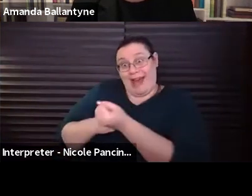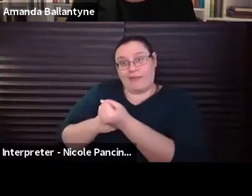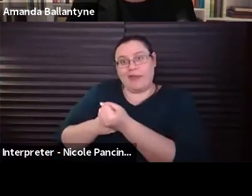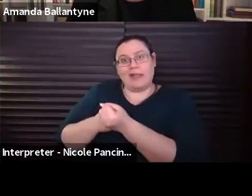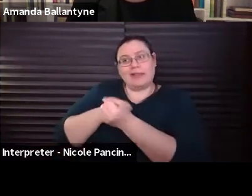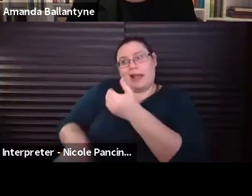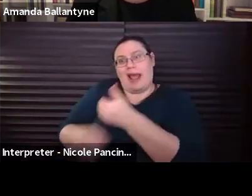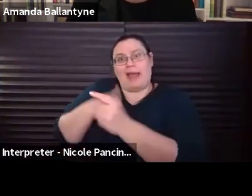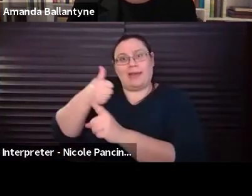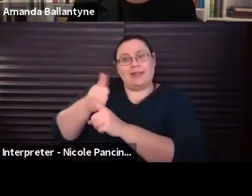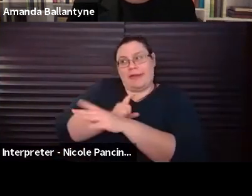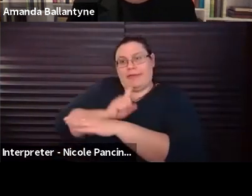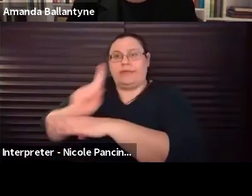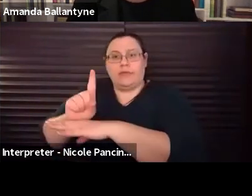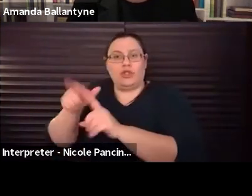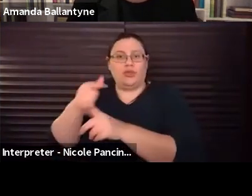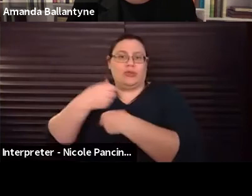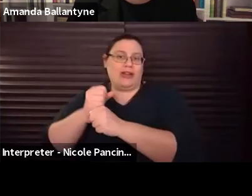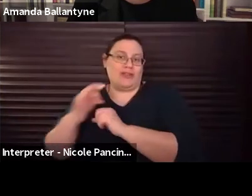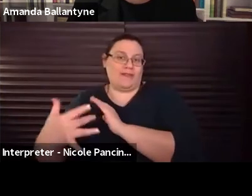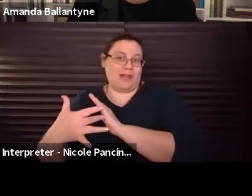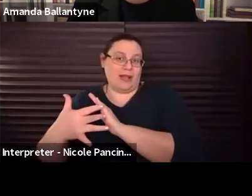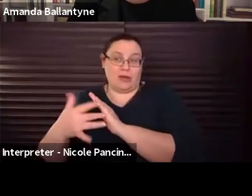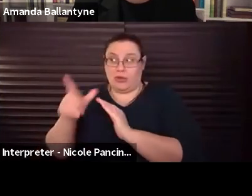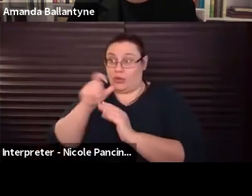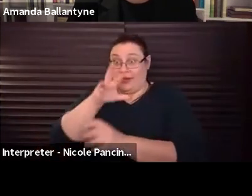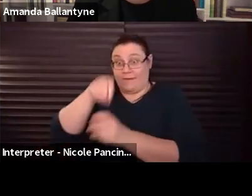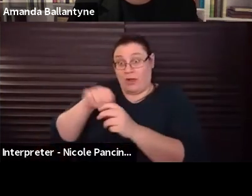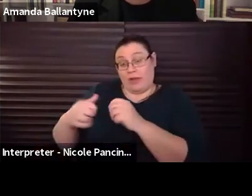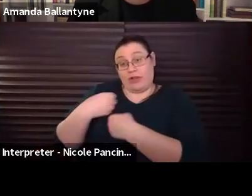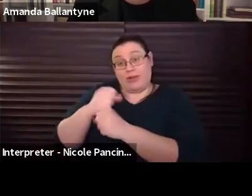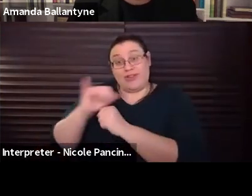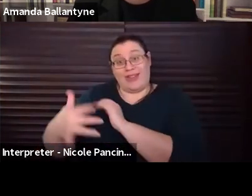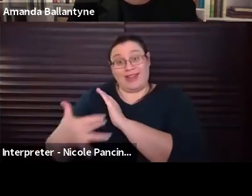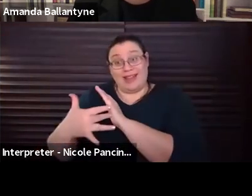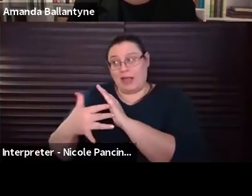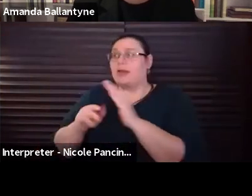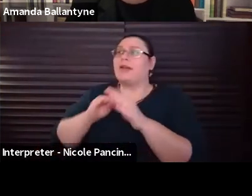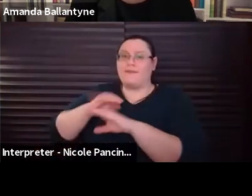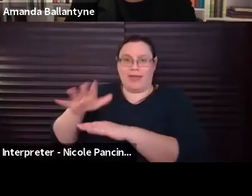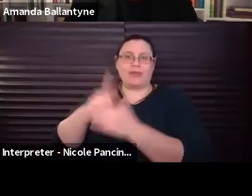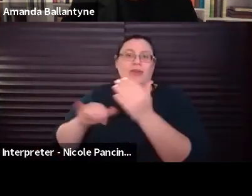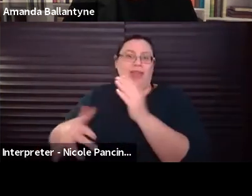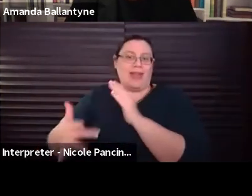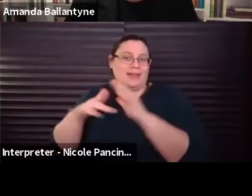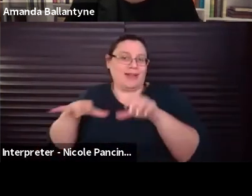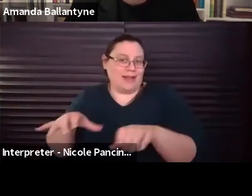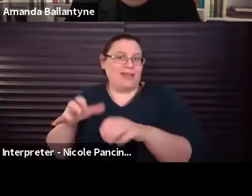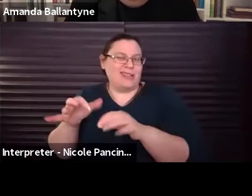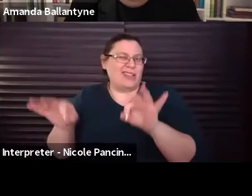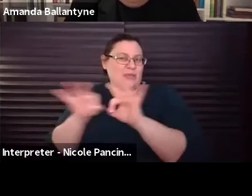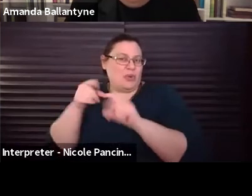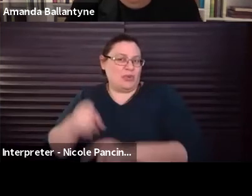themselves into the creation of tech. And whoever is involved in the creation of tech does also shape what that tech does. It's an important point.